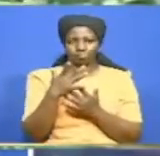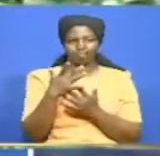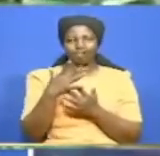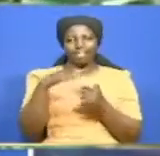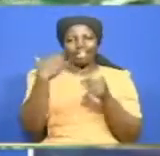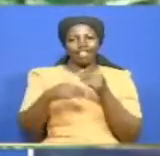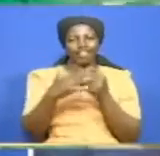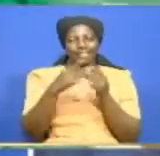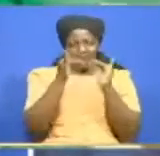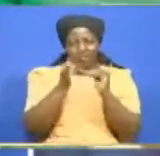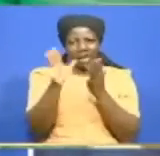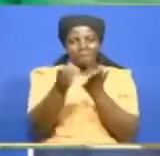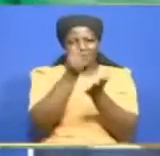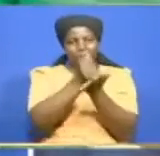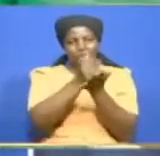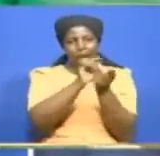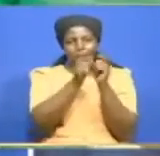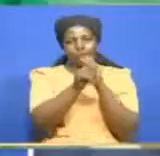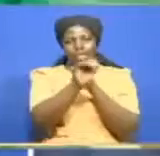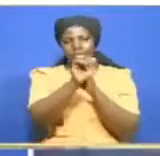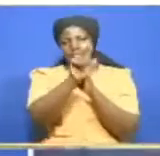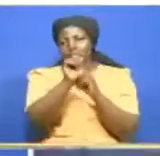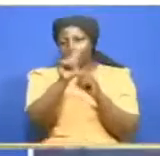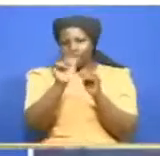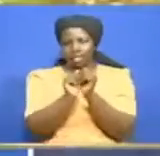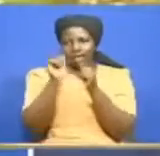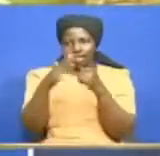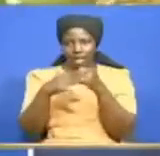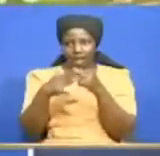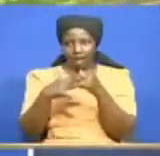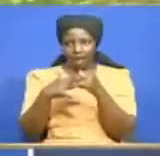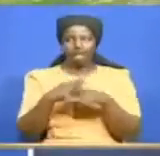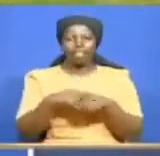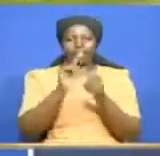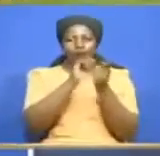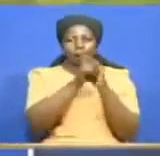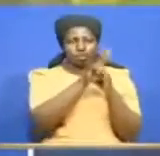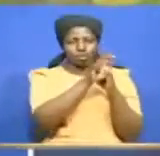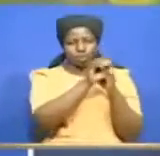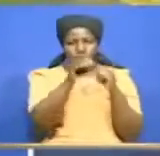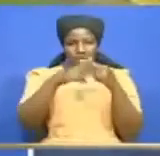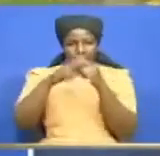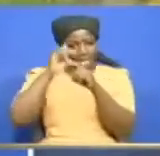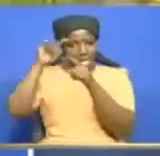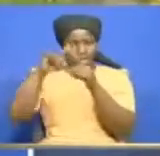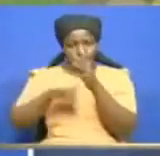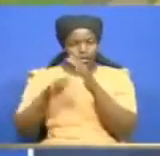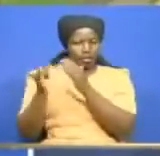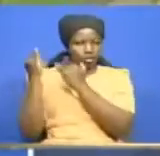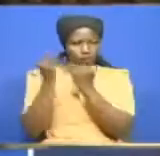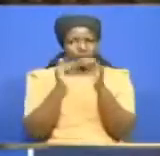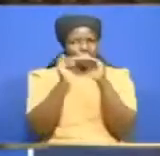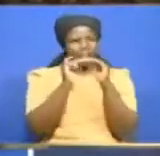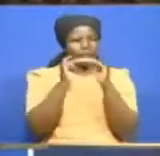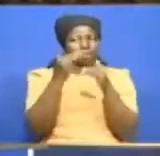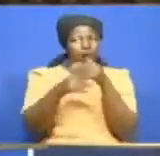The new Employment Amendment Act of 2019 amended the Employment Act of 2007 in measures aimed at introducing fairly progressive labor practices